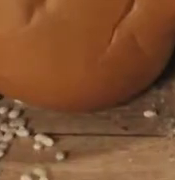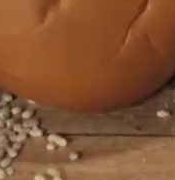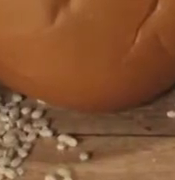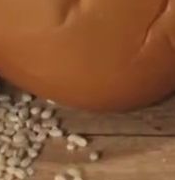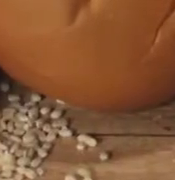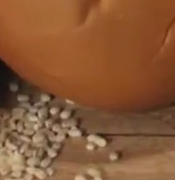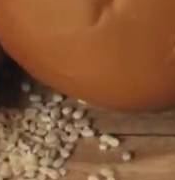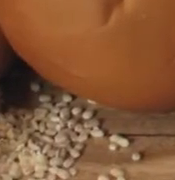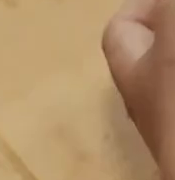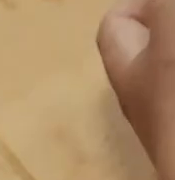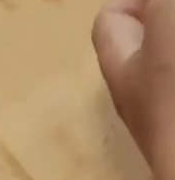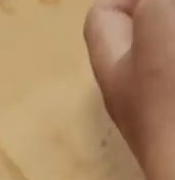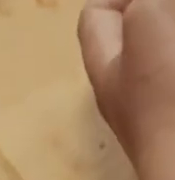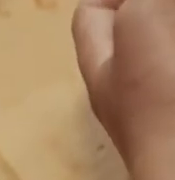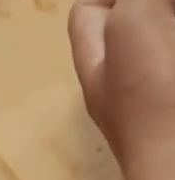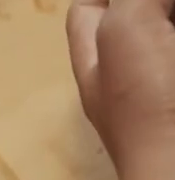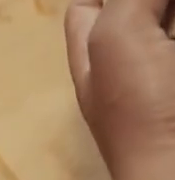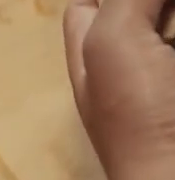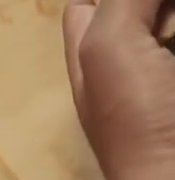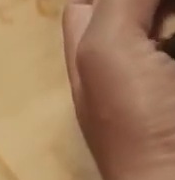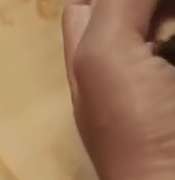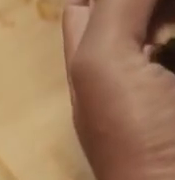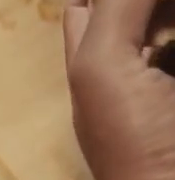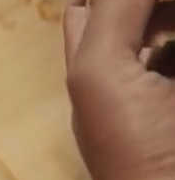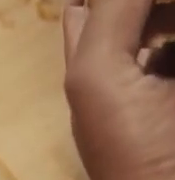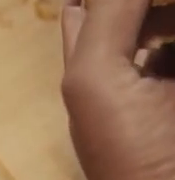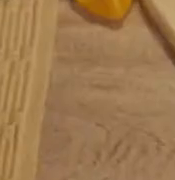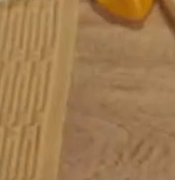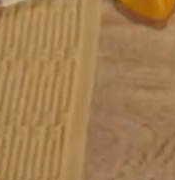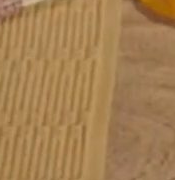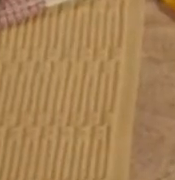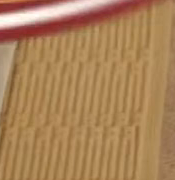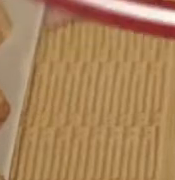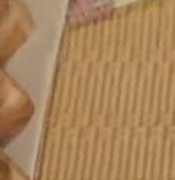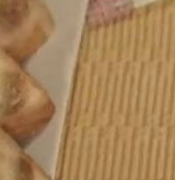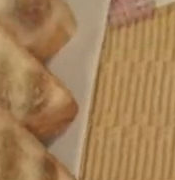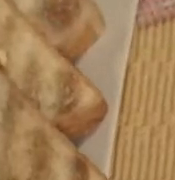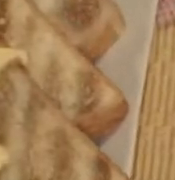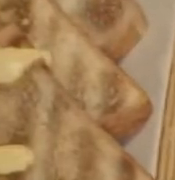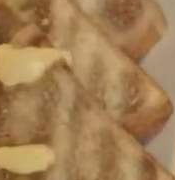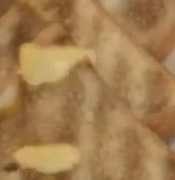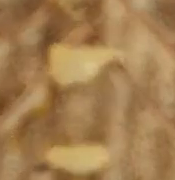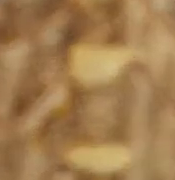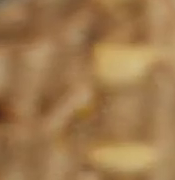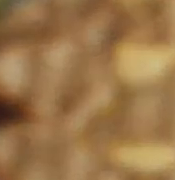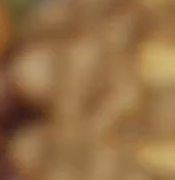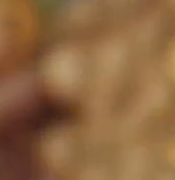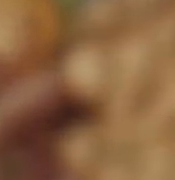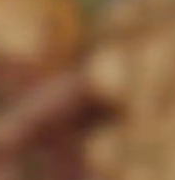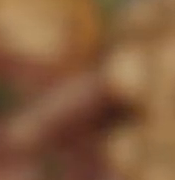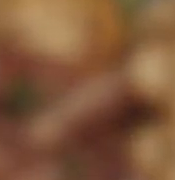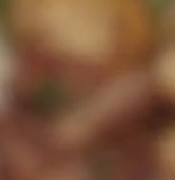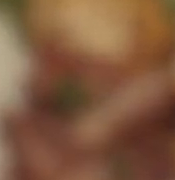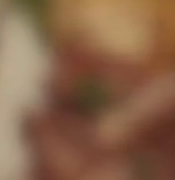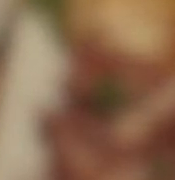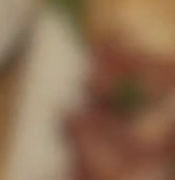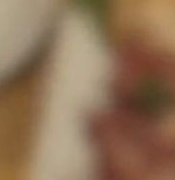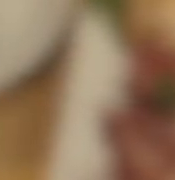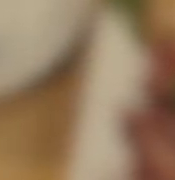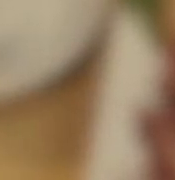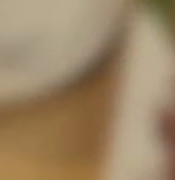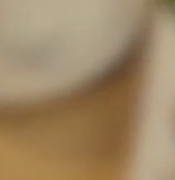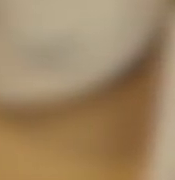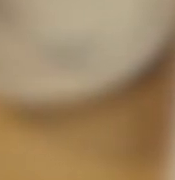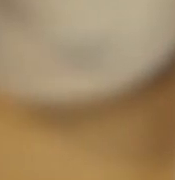With over 65 years of experience nourishing the nation, Linda's is the first name in bread.